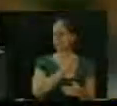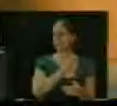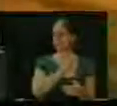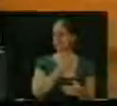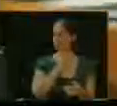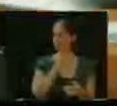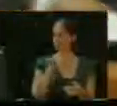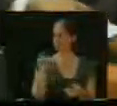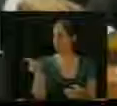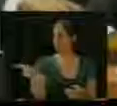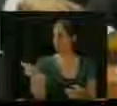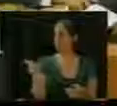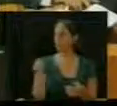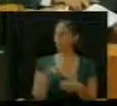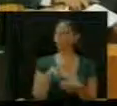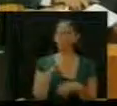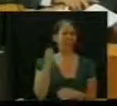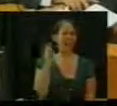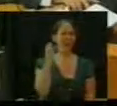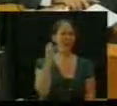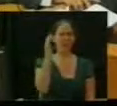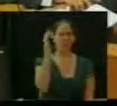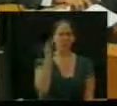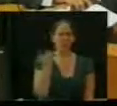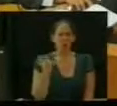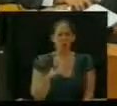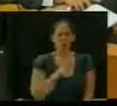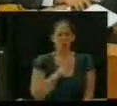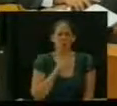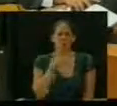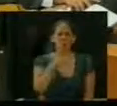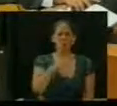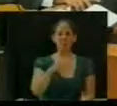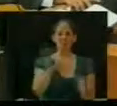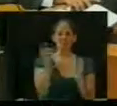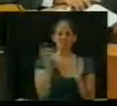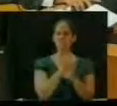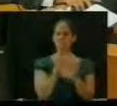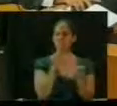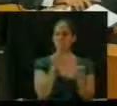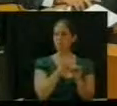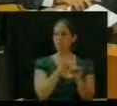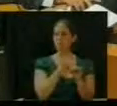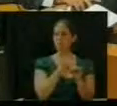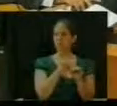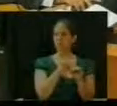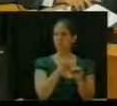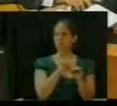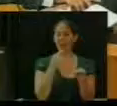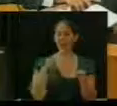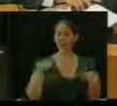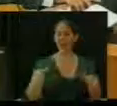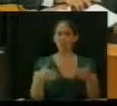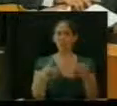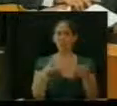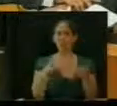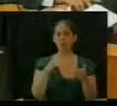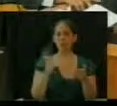I don't even understand why we have to vote on this to send it to the ethics committee. I serve with Commissioner Hammond